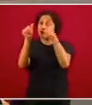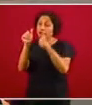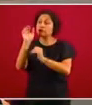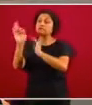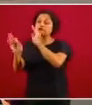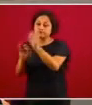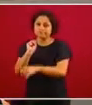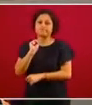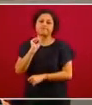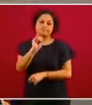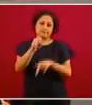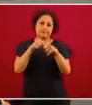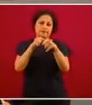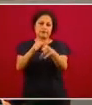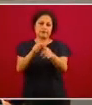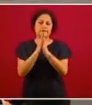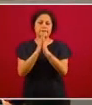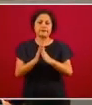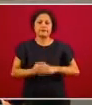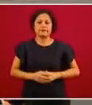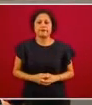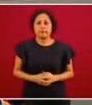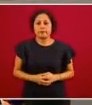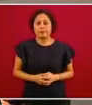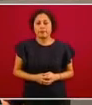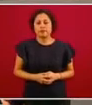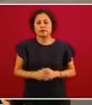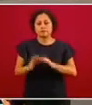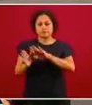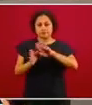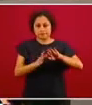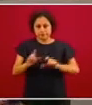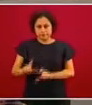and nephews, etc., and the older